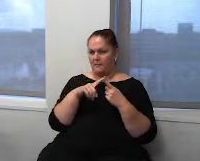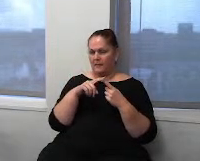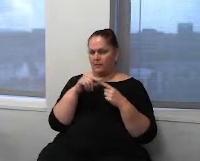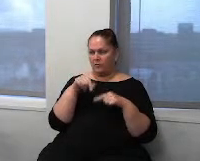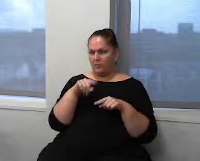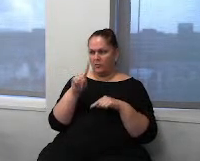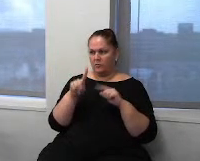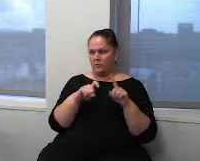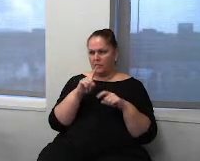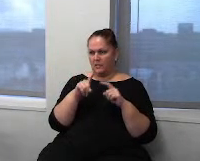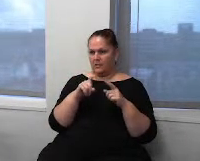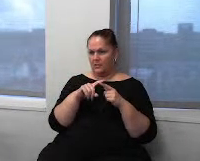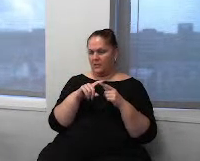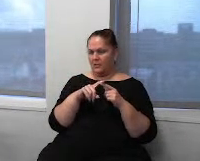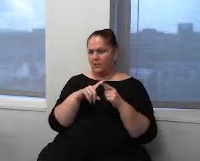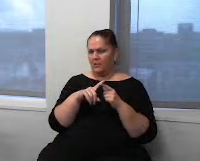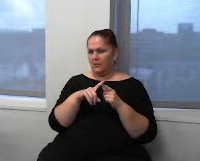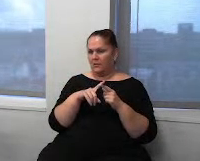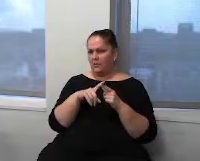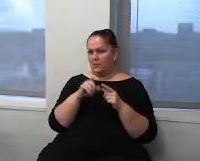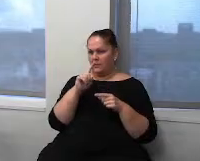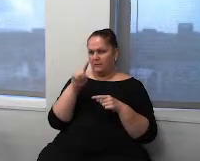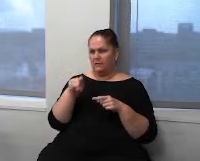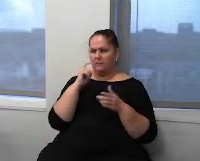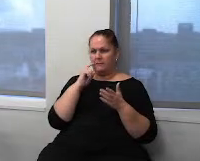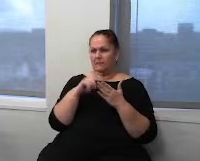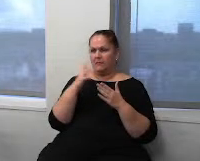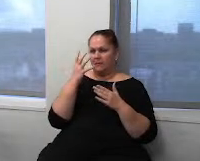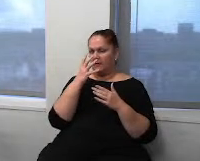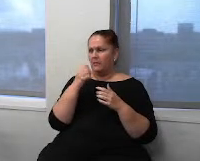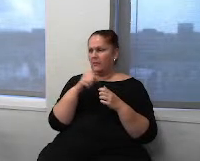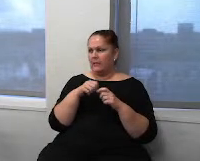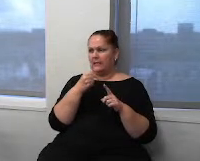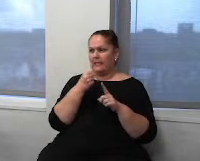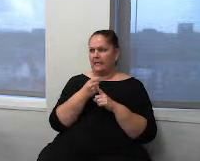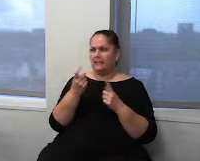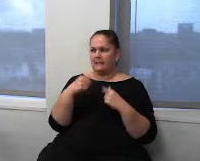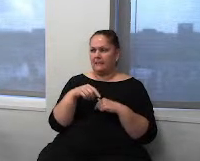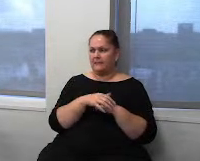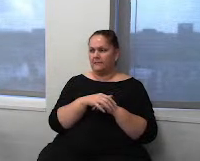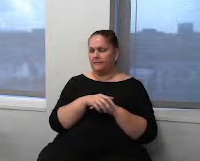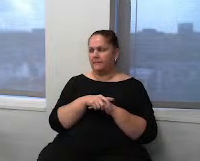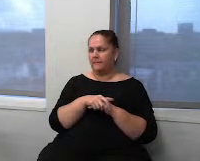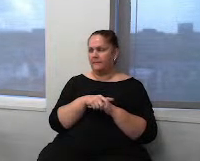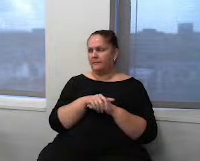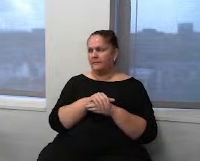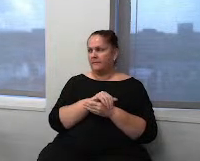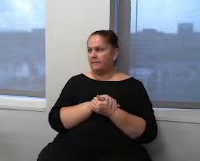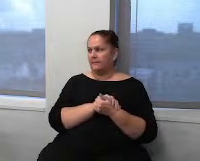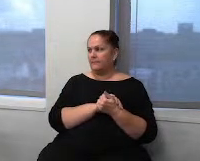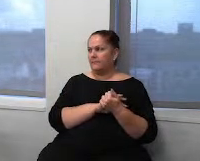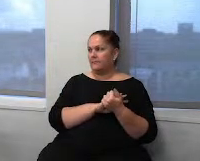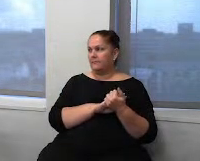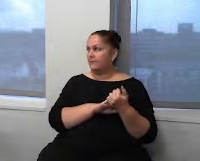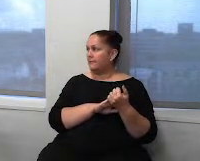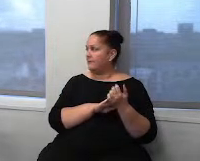your wallet during those questions. You can usually tell by the look on his face when the hit is coming.